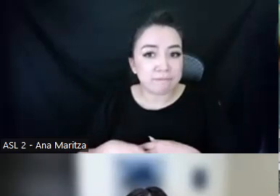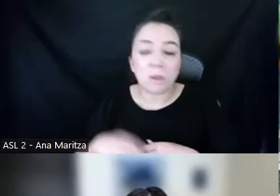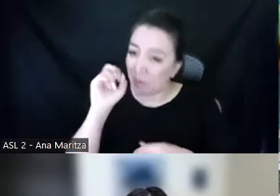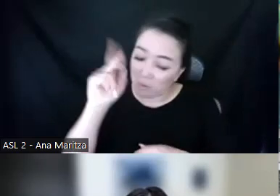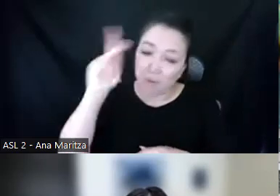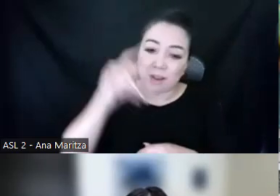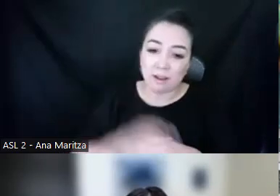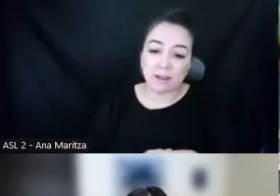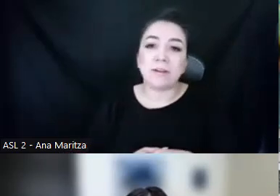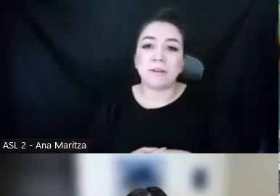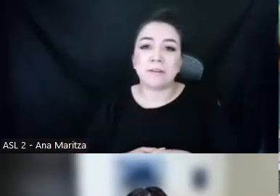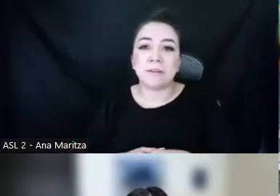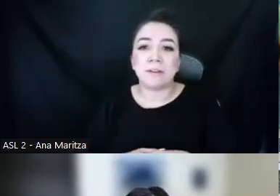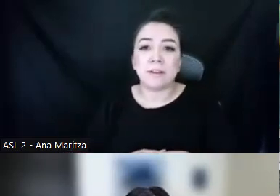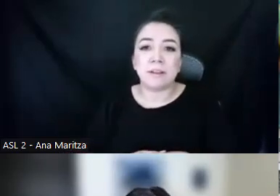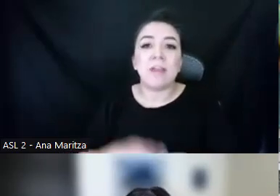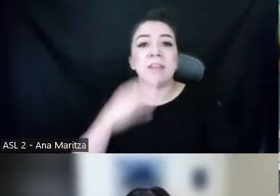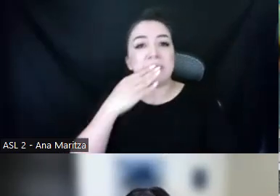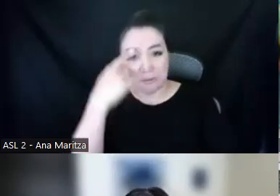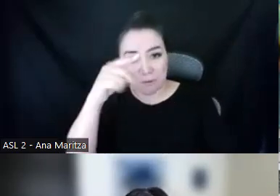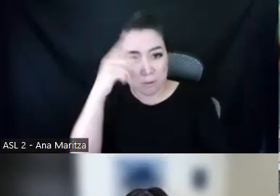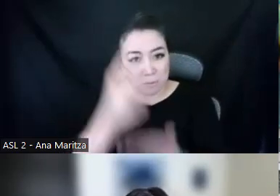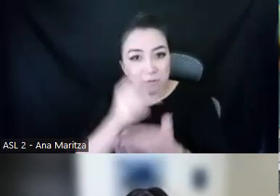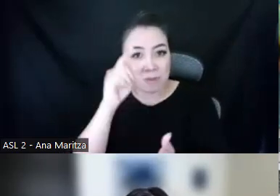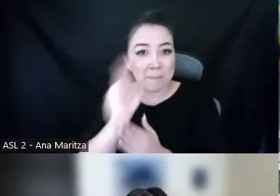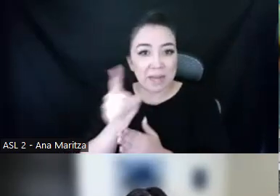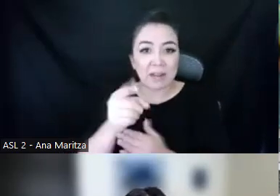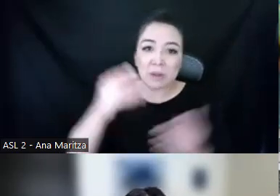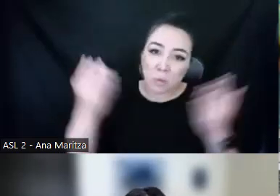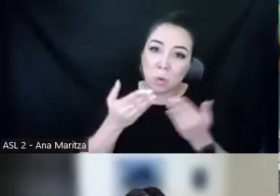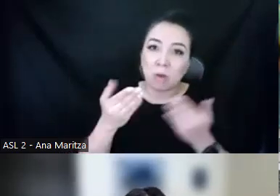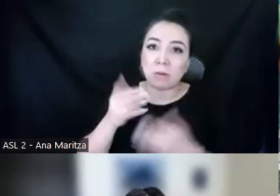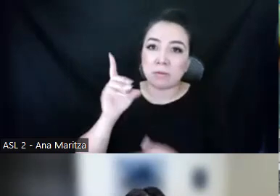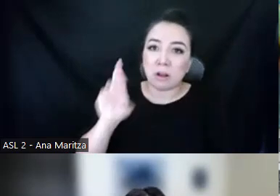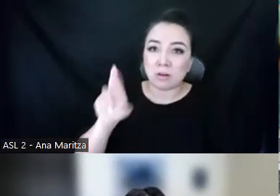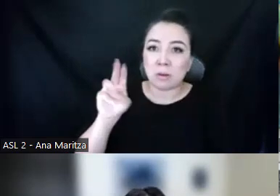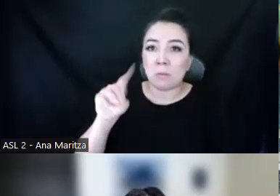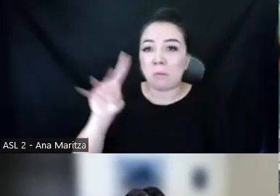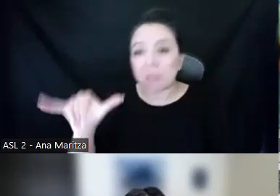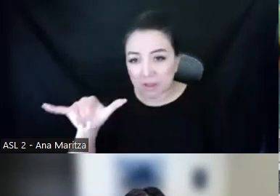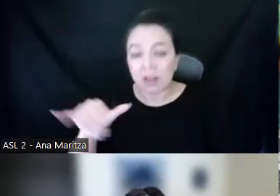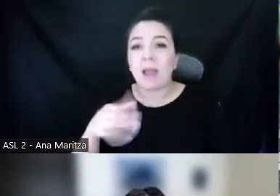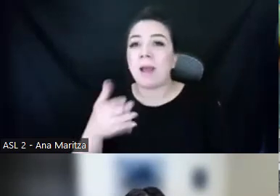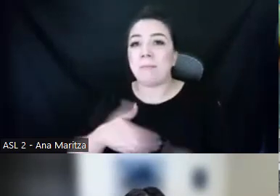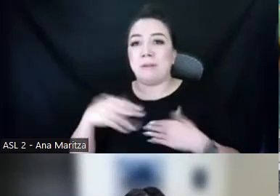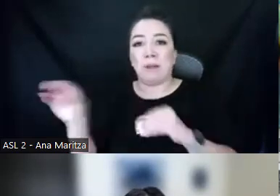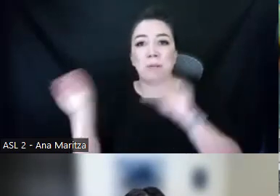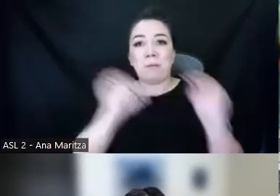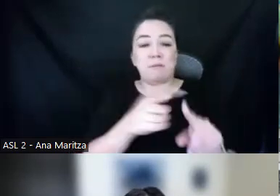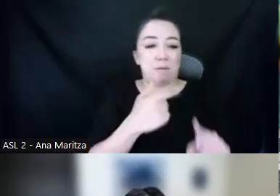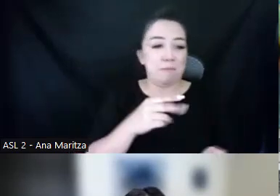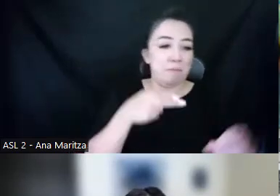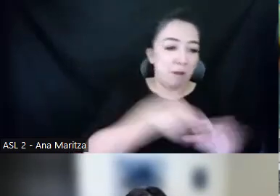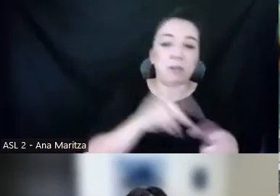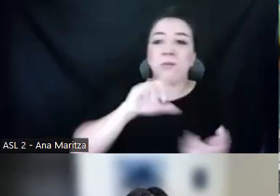Okay, thank you for approving the minutes and welcome Dr. Mobley. I'm glad you got moved over from a participant to a